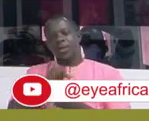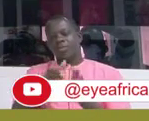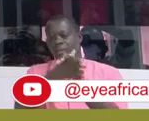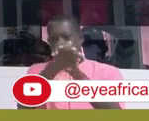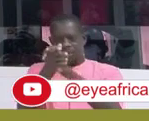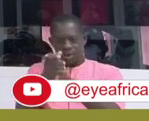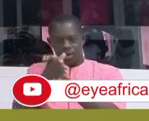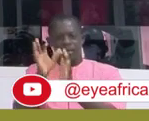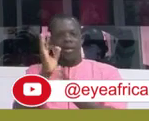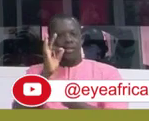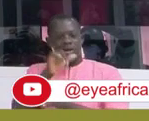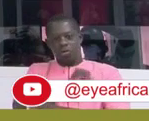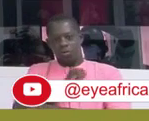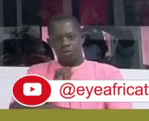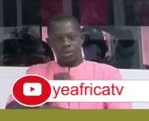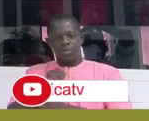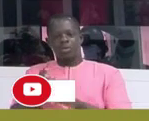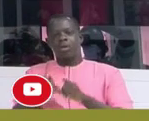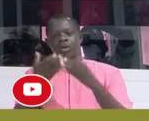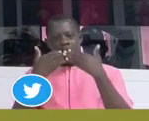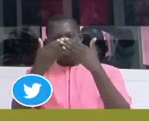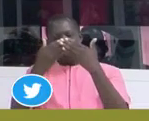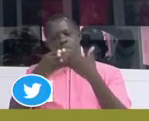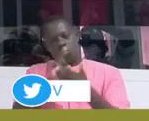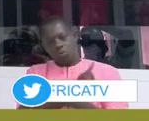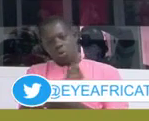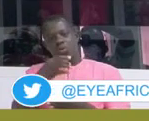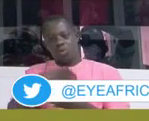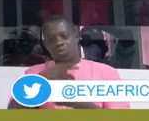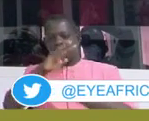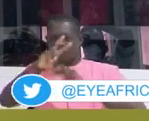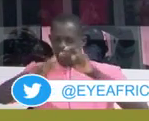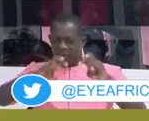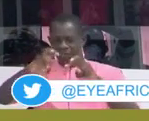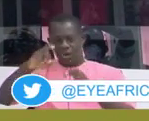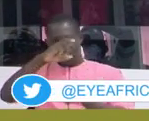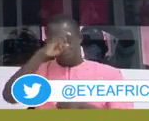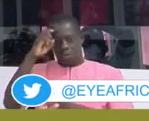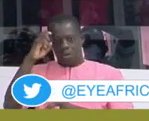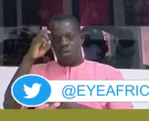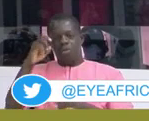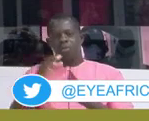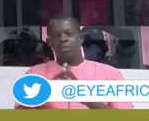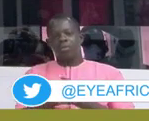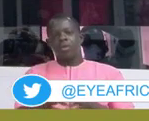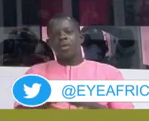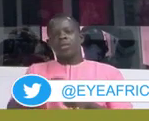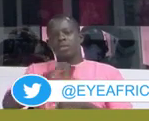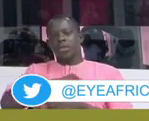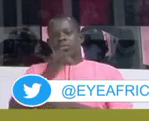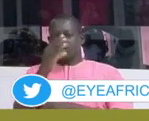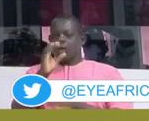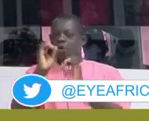He responded. I said to him, "We have come to seek work."